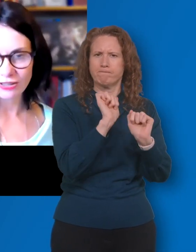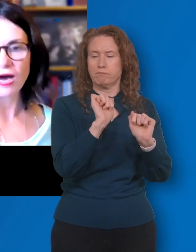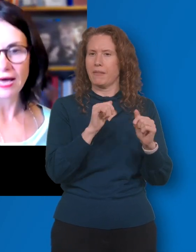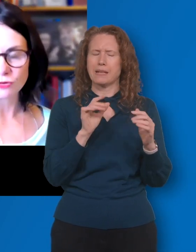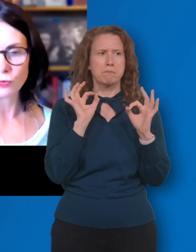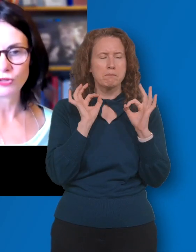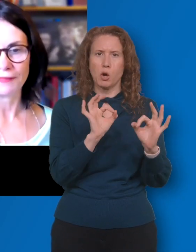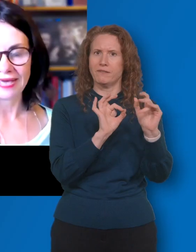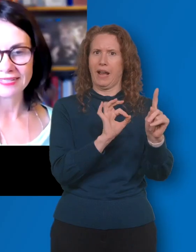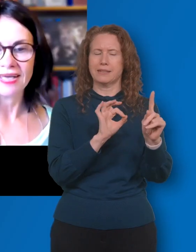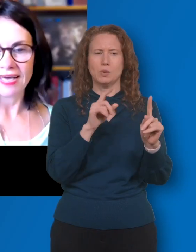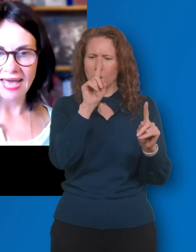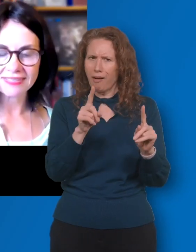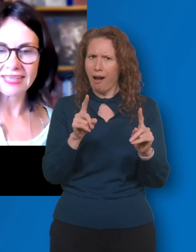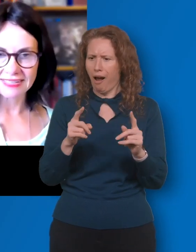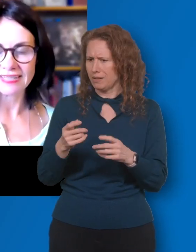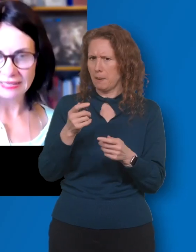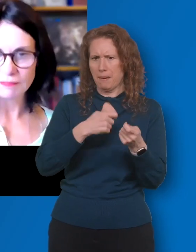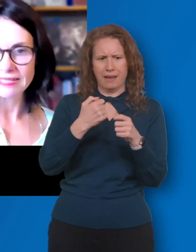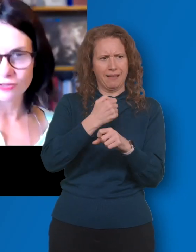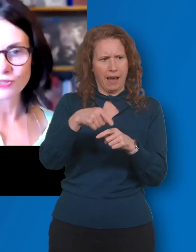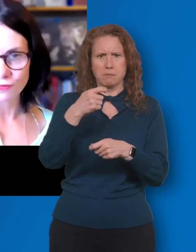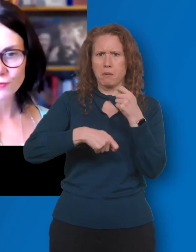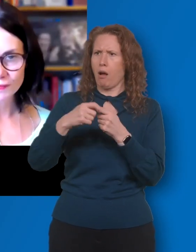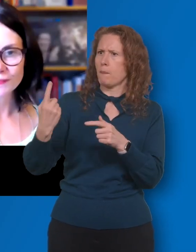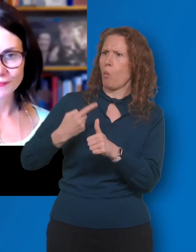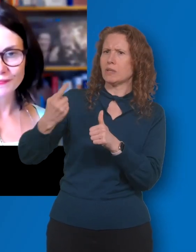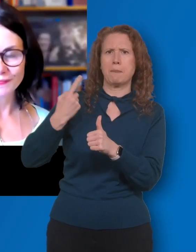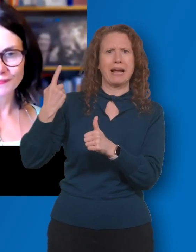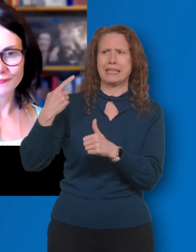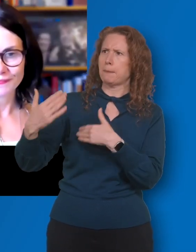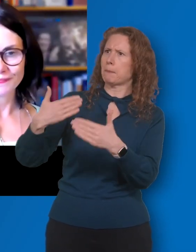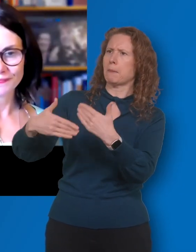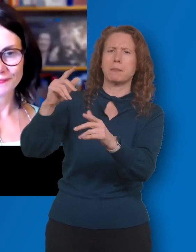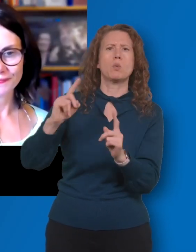thing that you can't automate, and getting that message through.